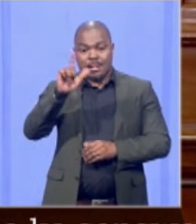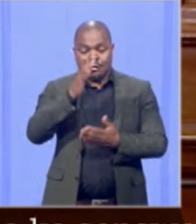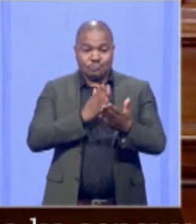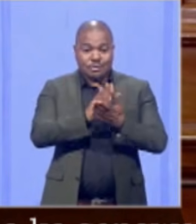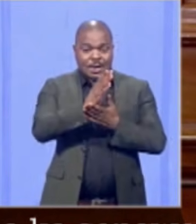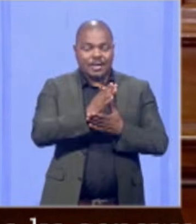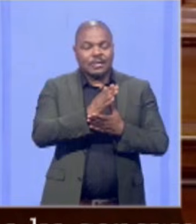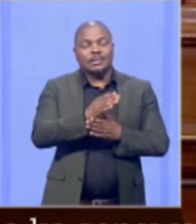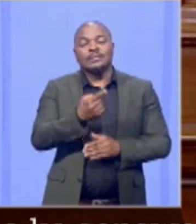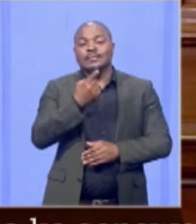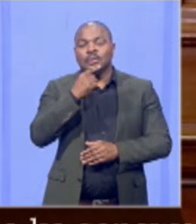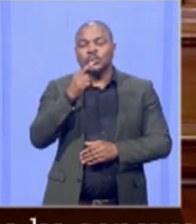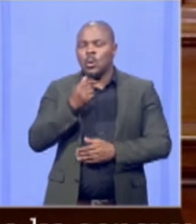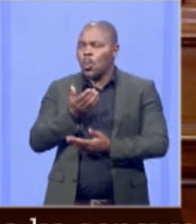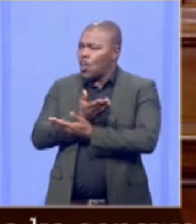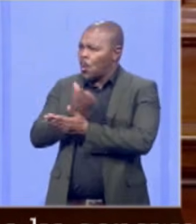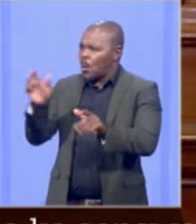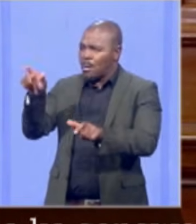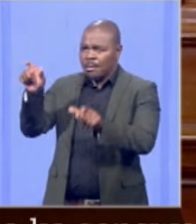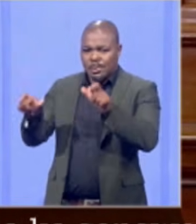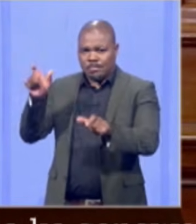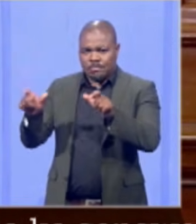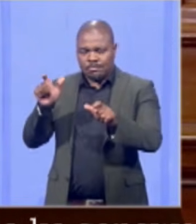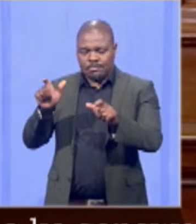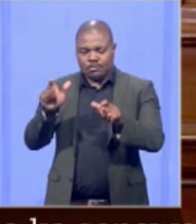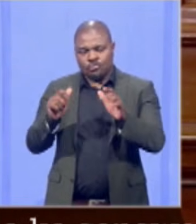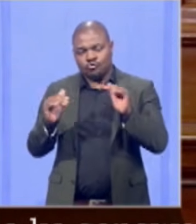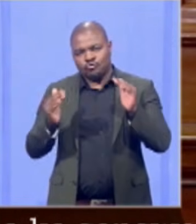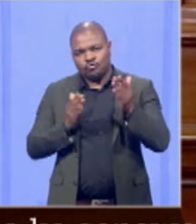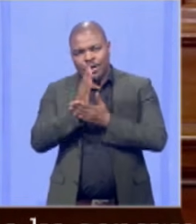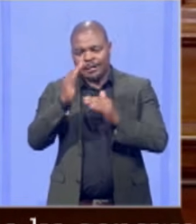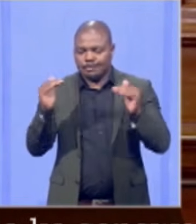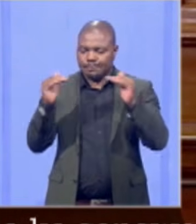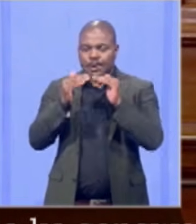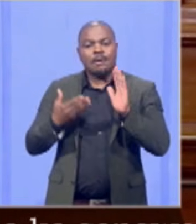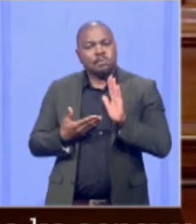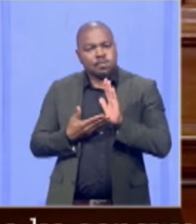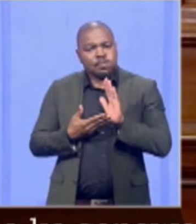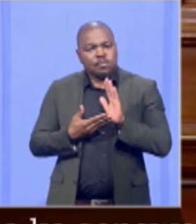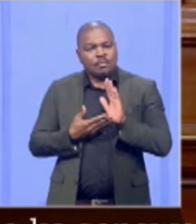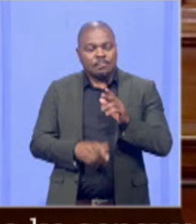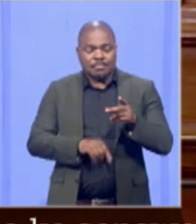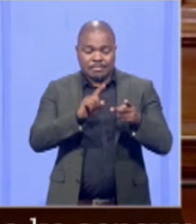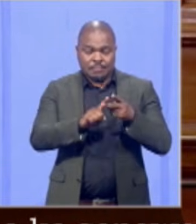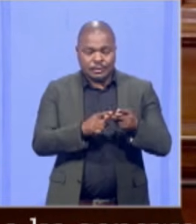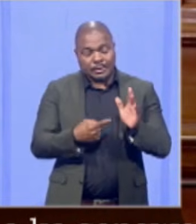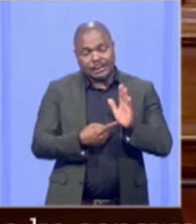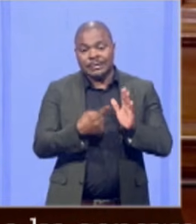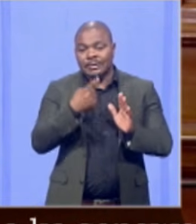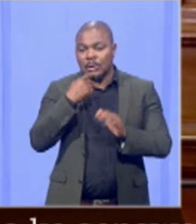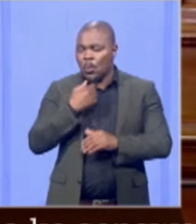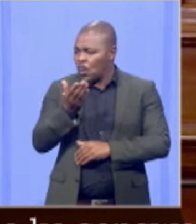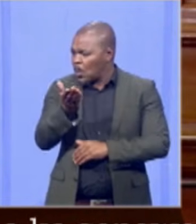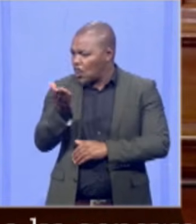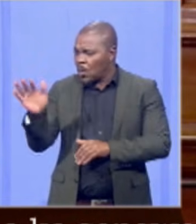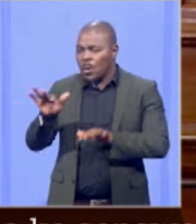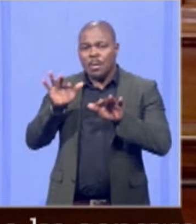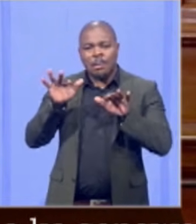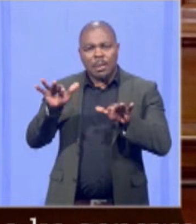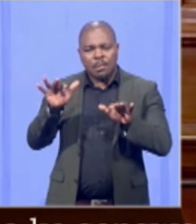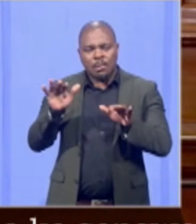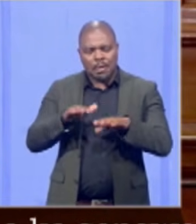every person to equality. It also guarantees the right of every person to receive